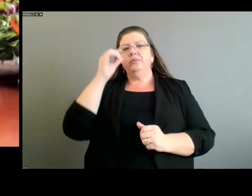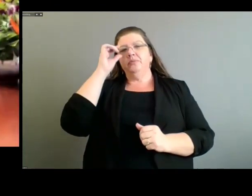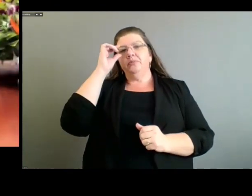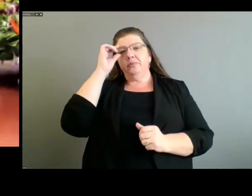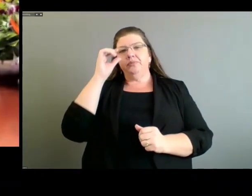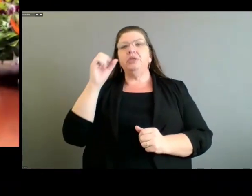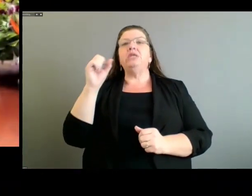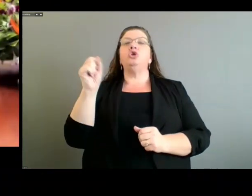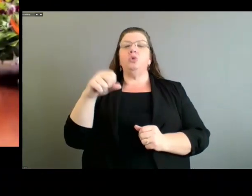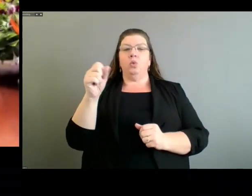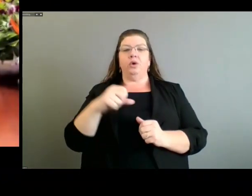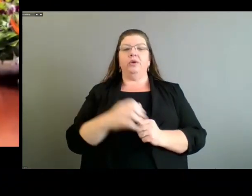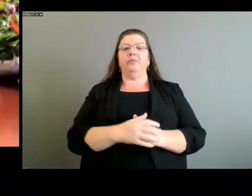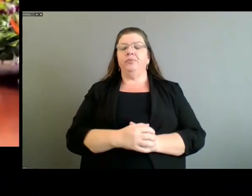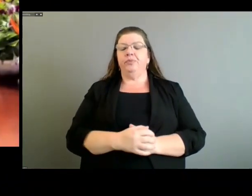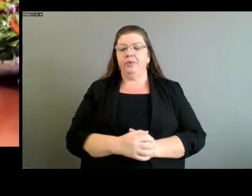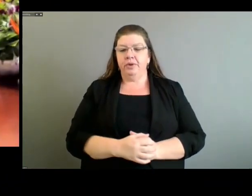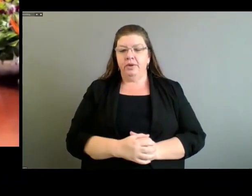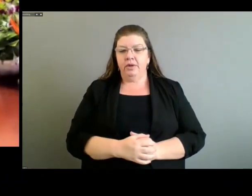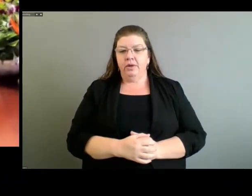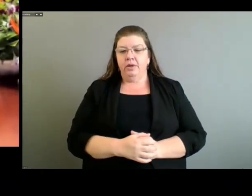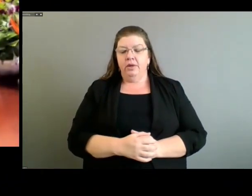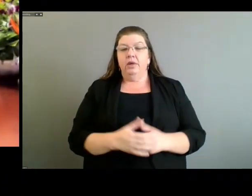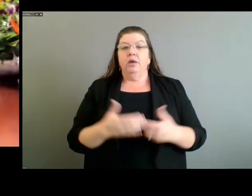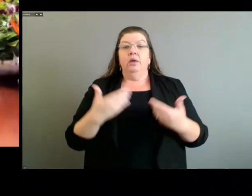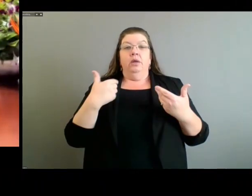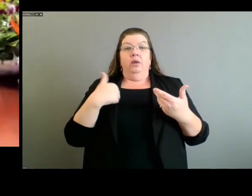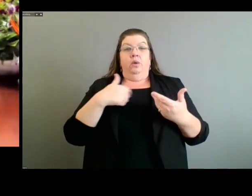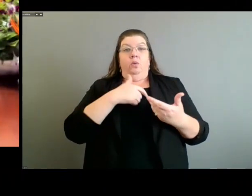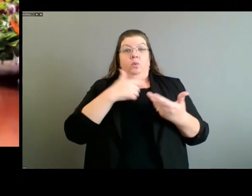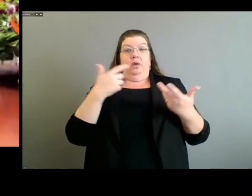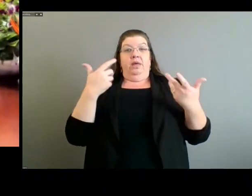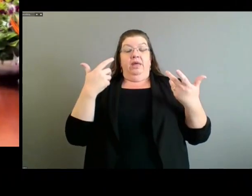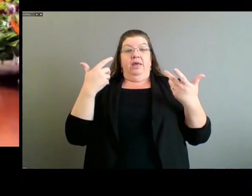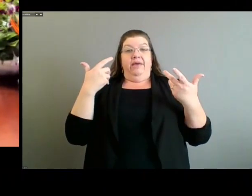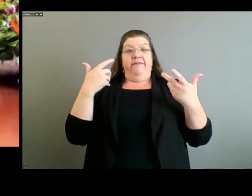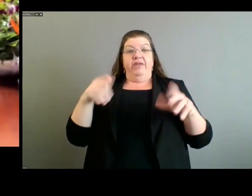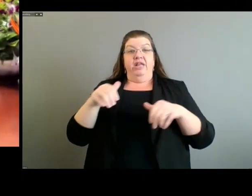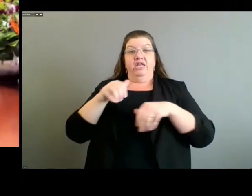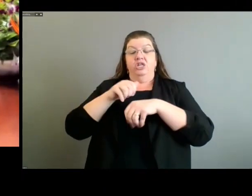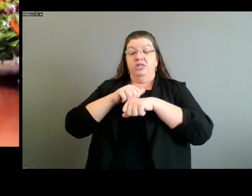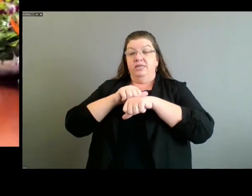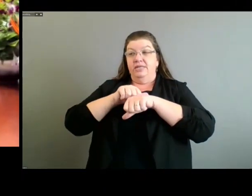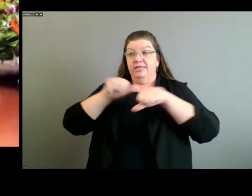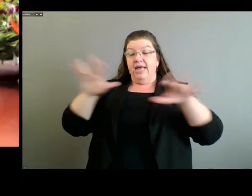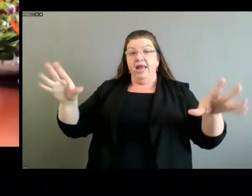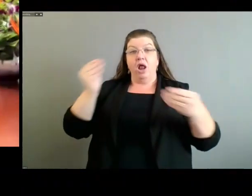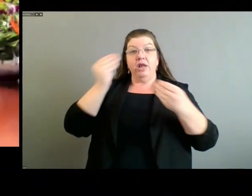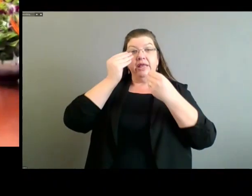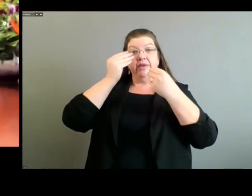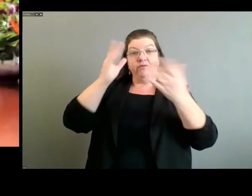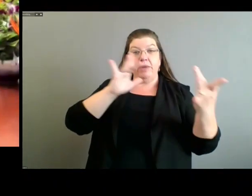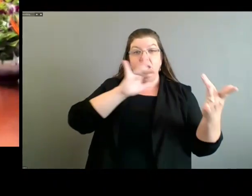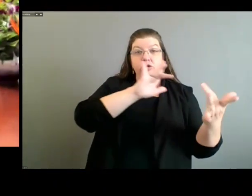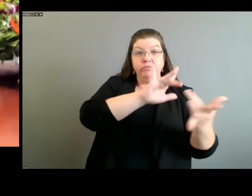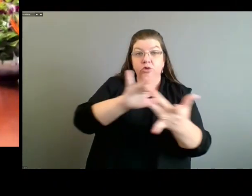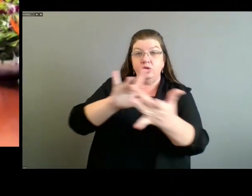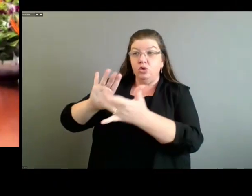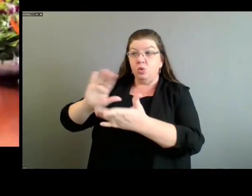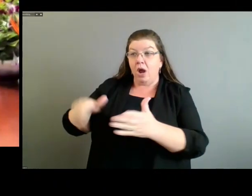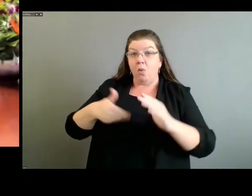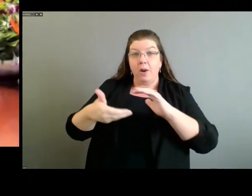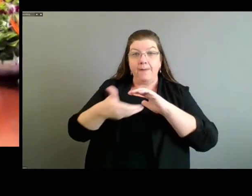Sure. So we have sent out outreach information to our